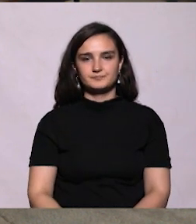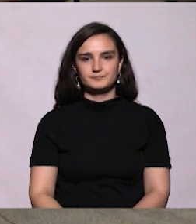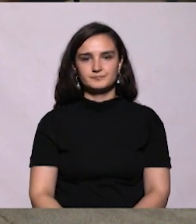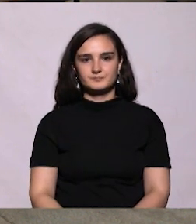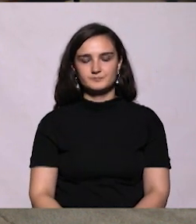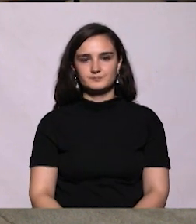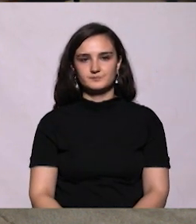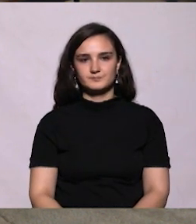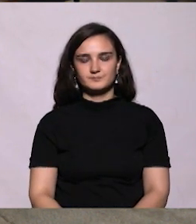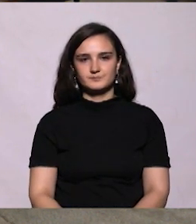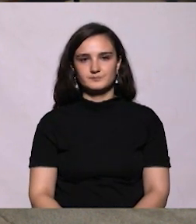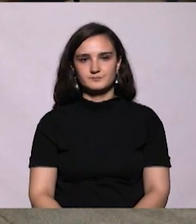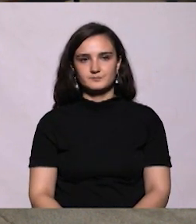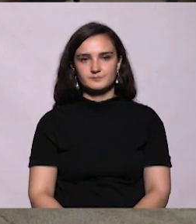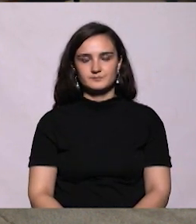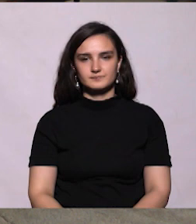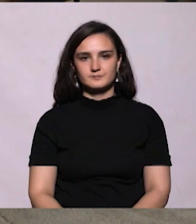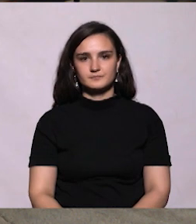piliali.